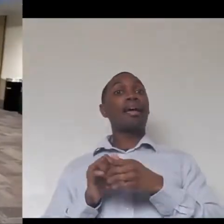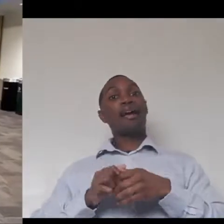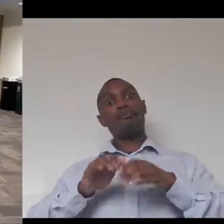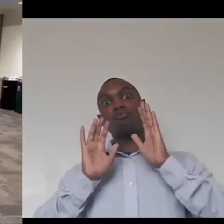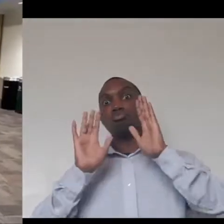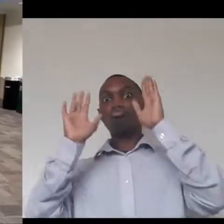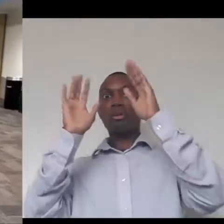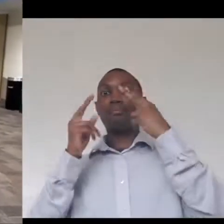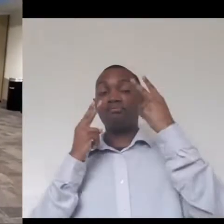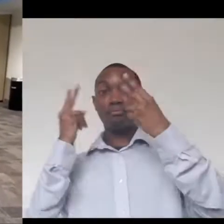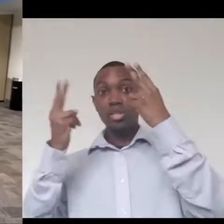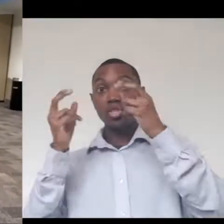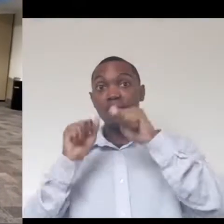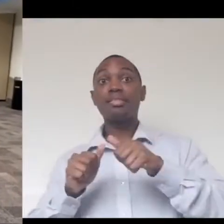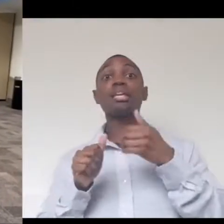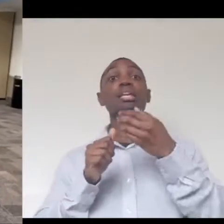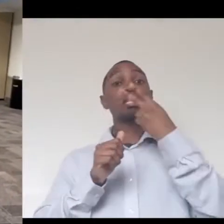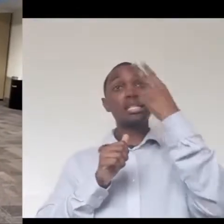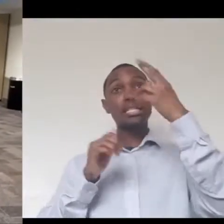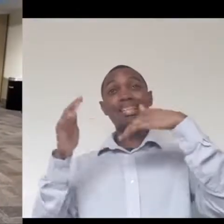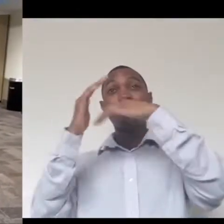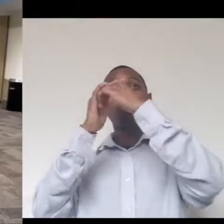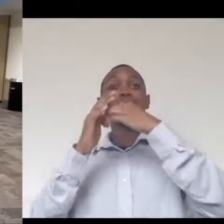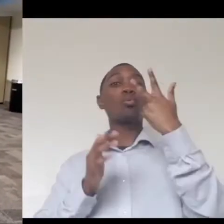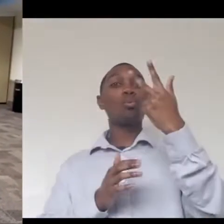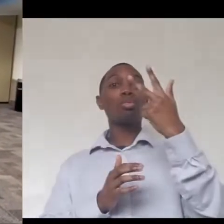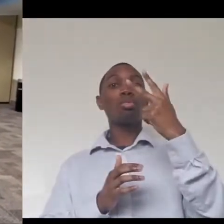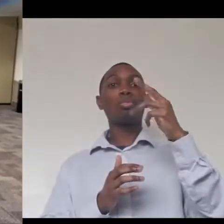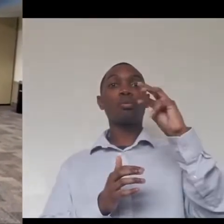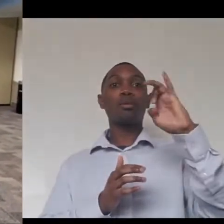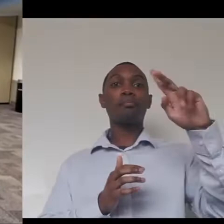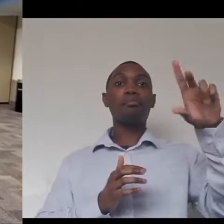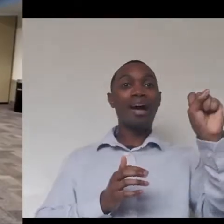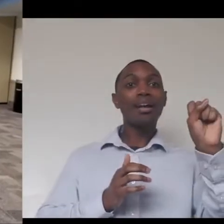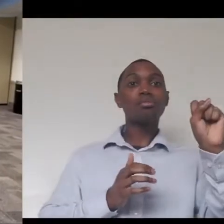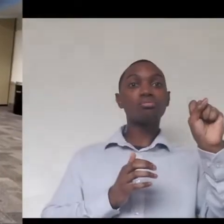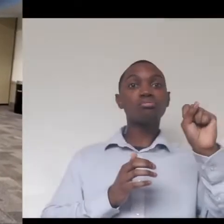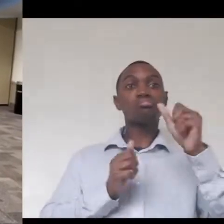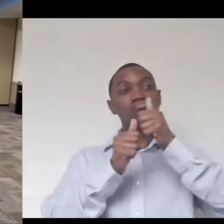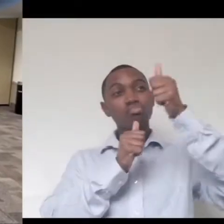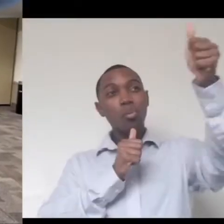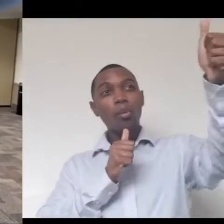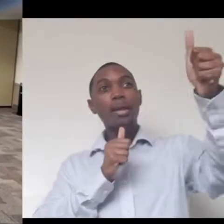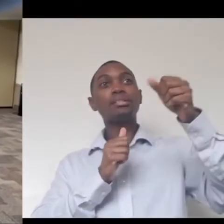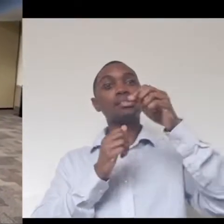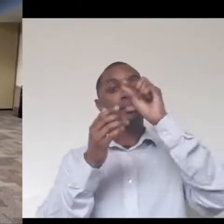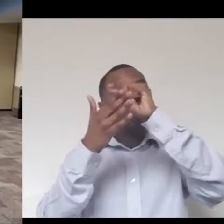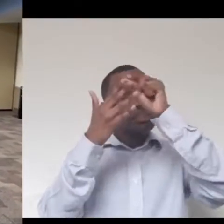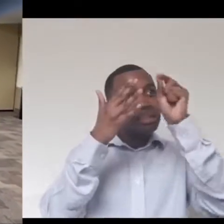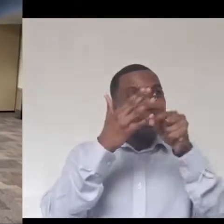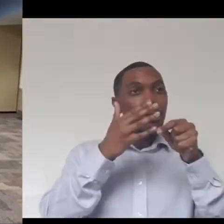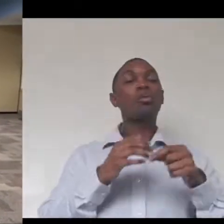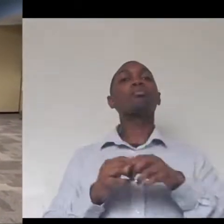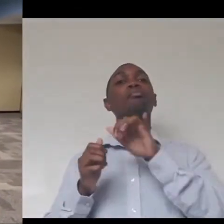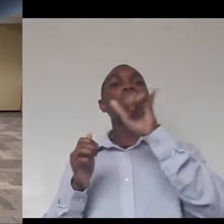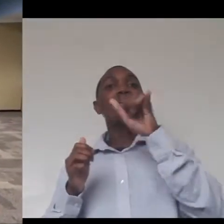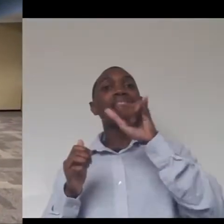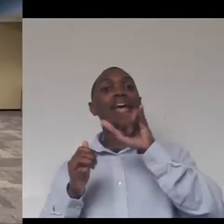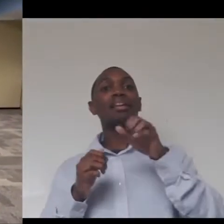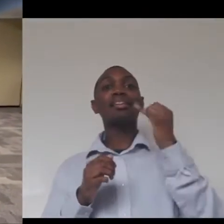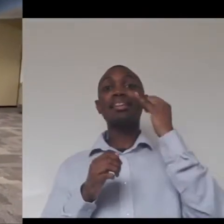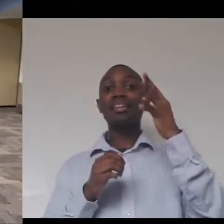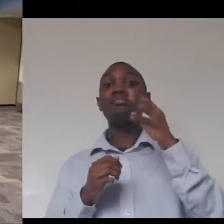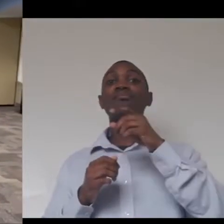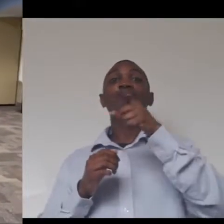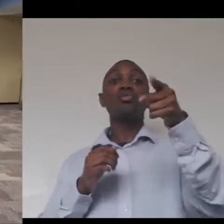perfect detail. That would be like if we were standing on a beach and looking down, we could see individual grains of sand. That's